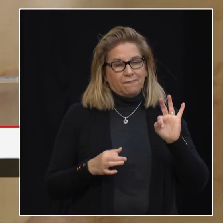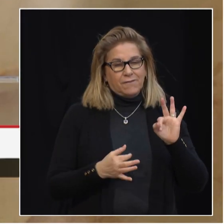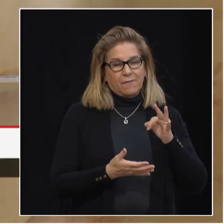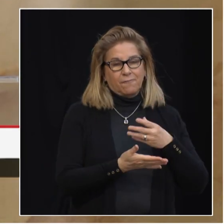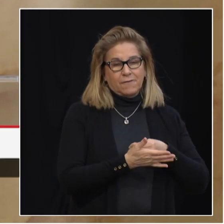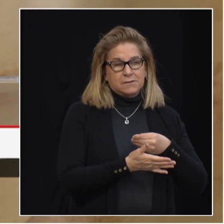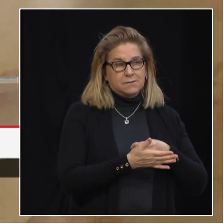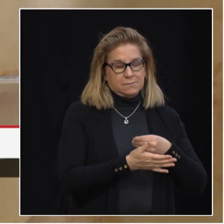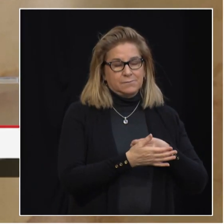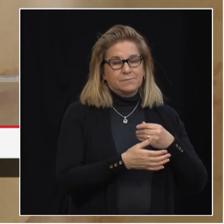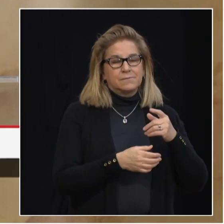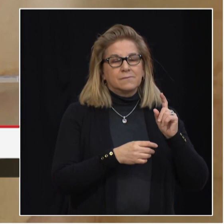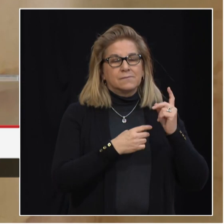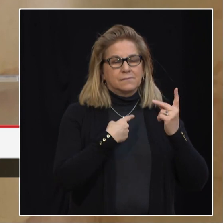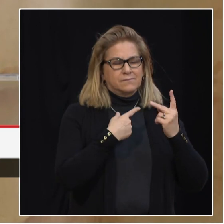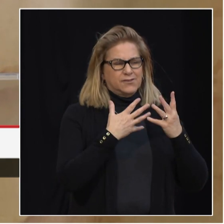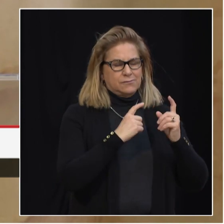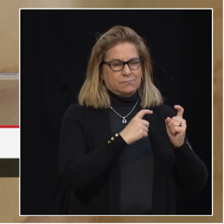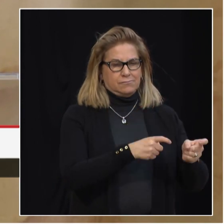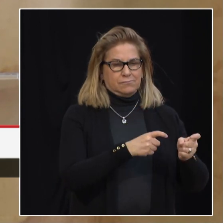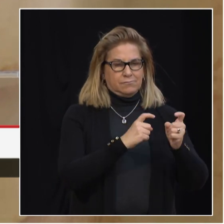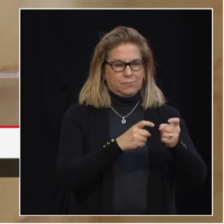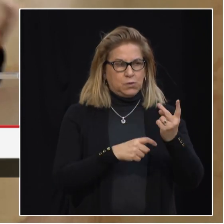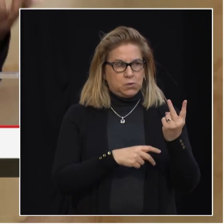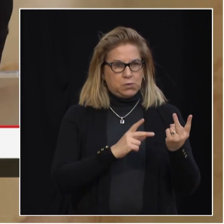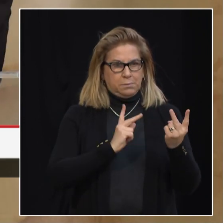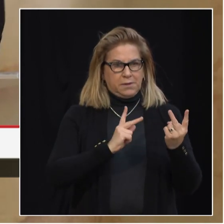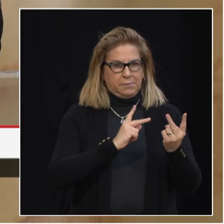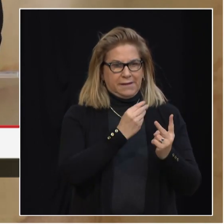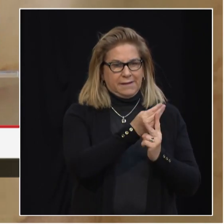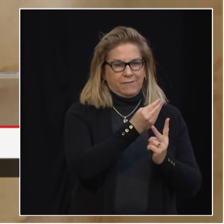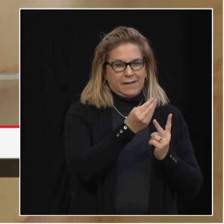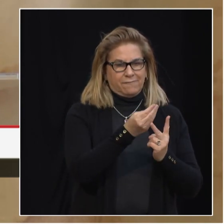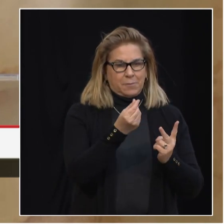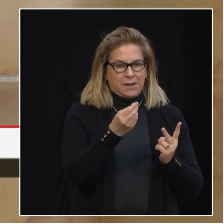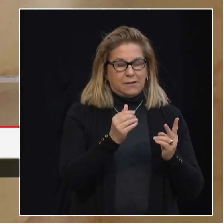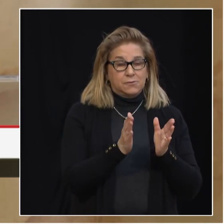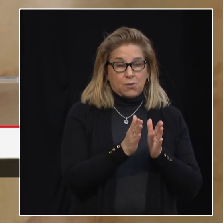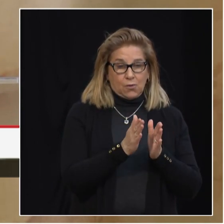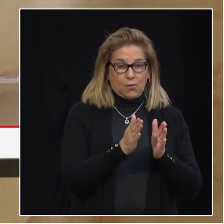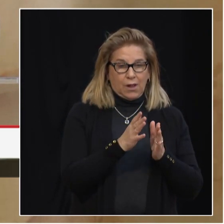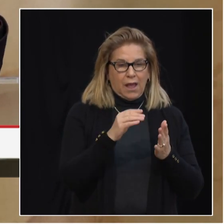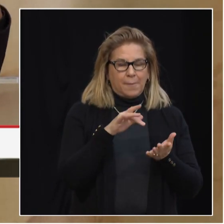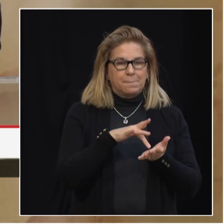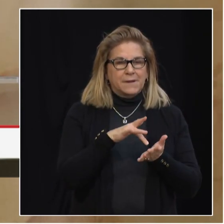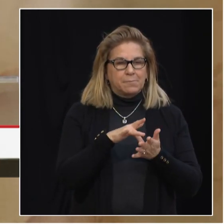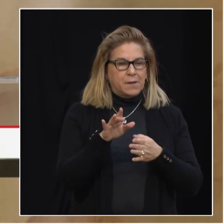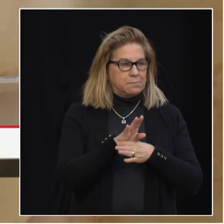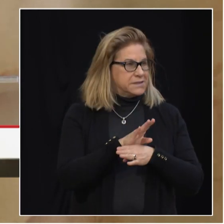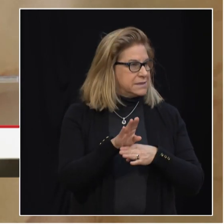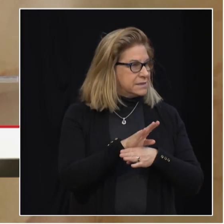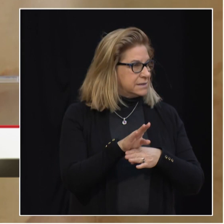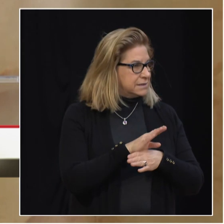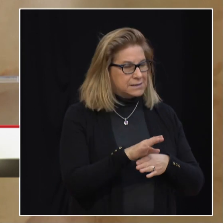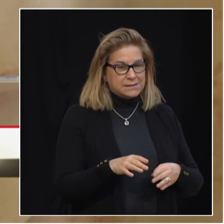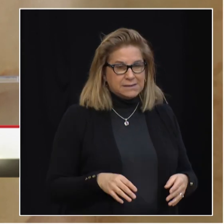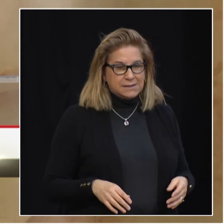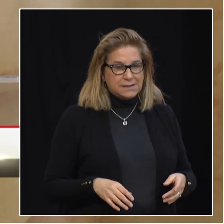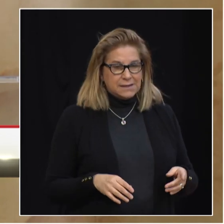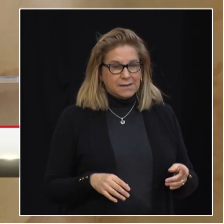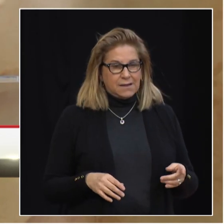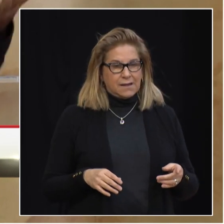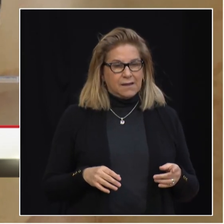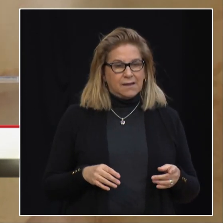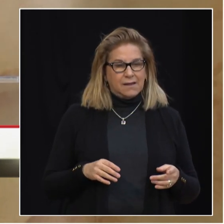recognize our small, medium business growth grantees. If you can come to the stage, please. And those Nourish DC grantees